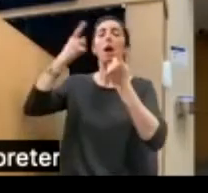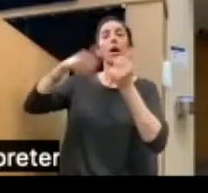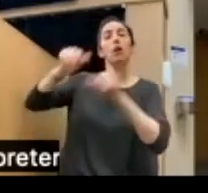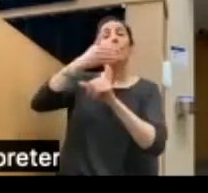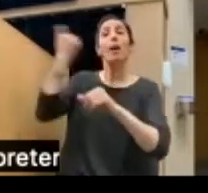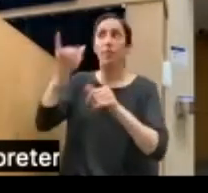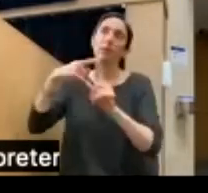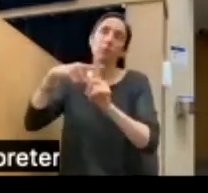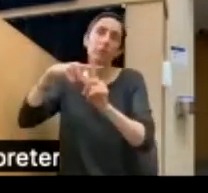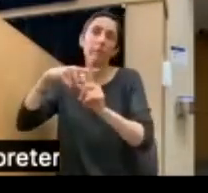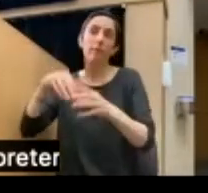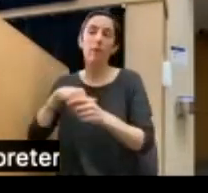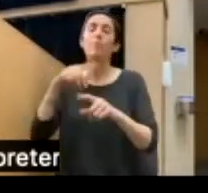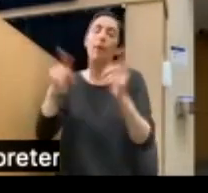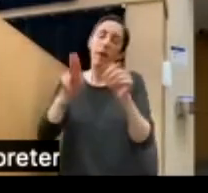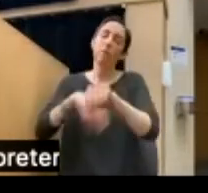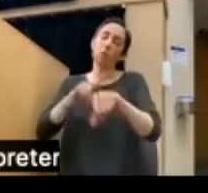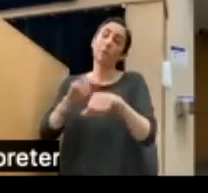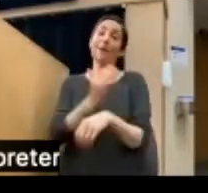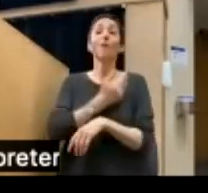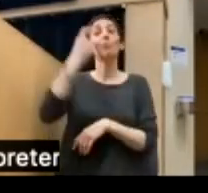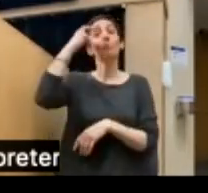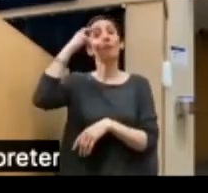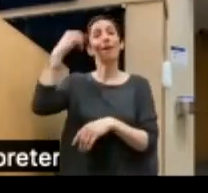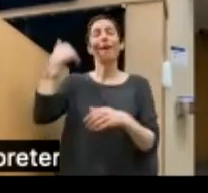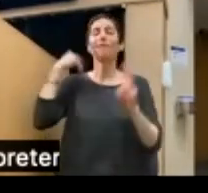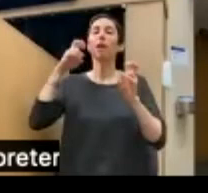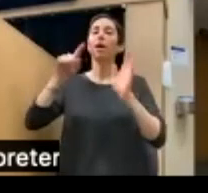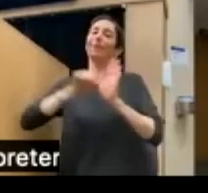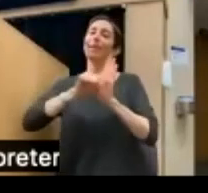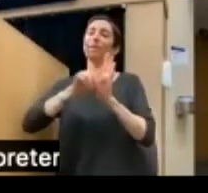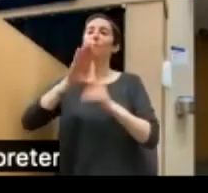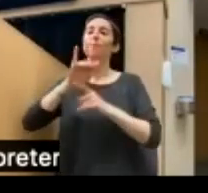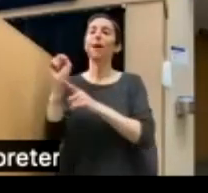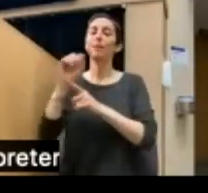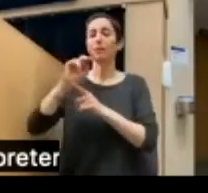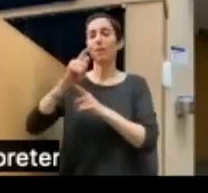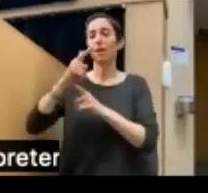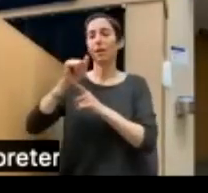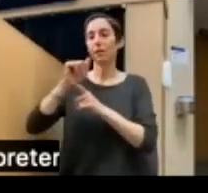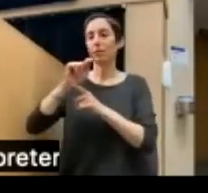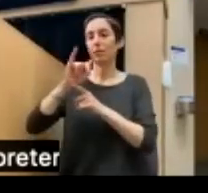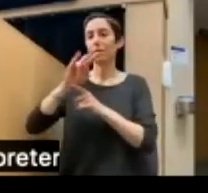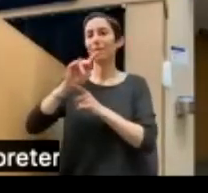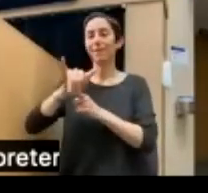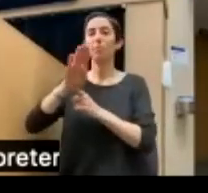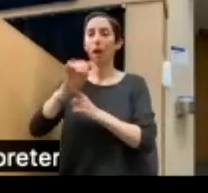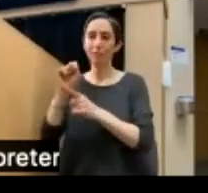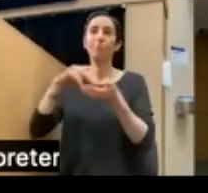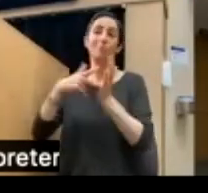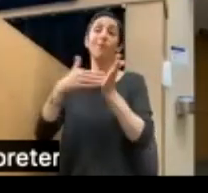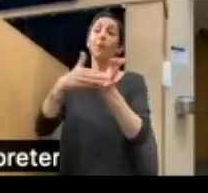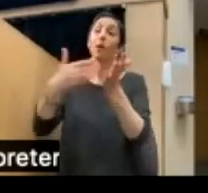brains have a negativity bias. So often in the news, we see the negative immediately. And yes, conflict has a